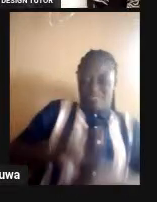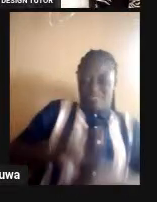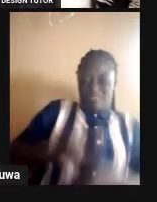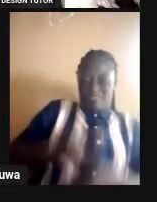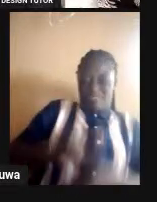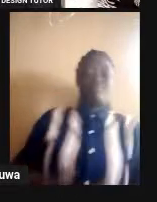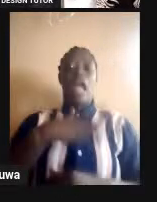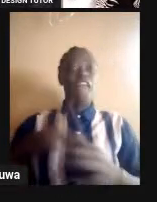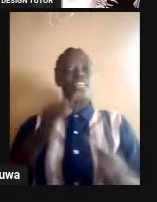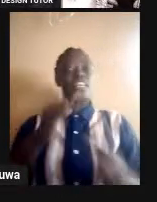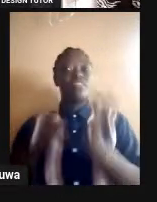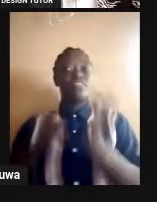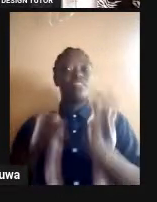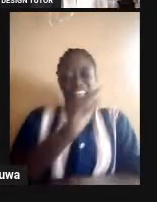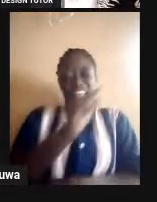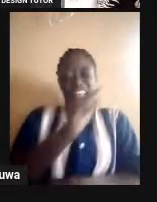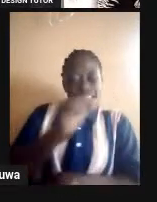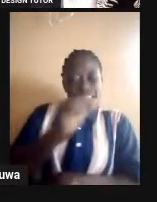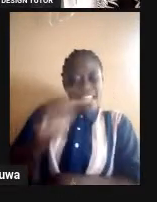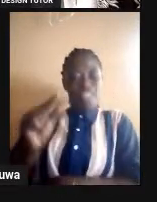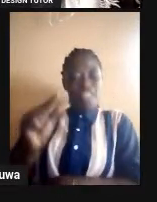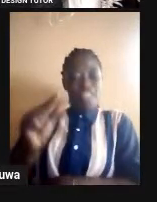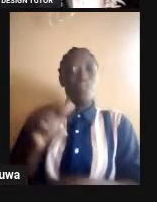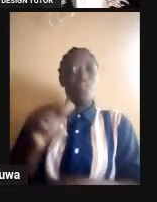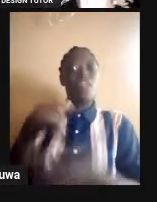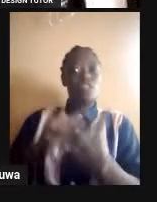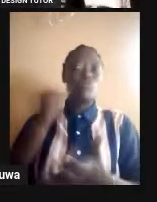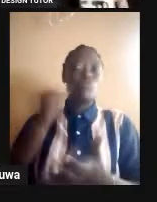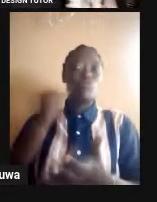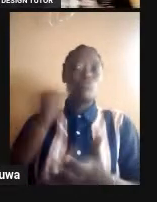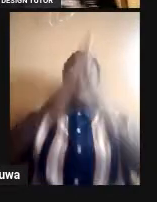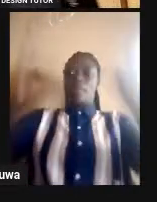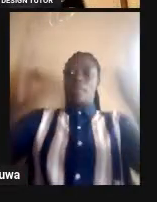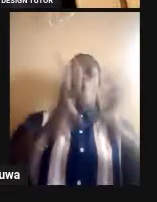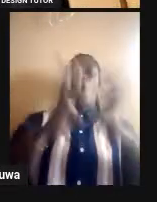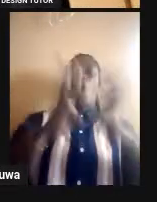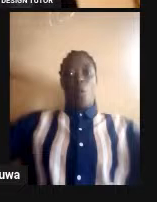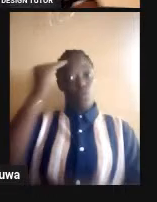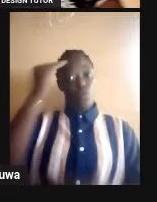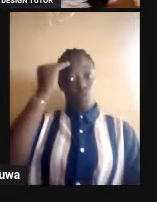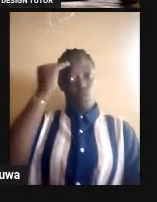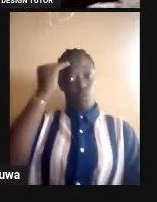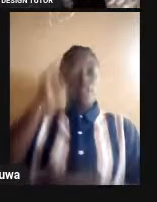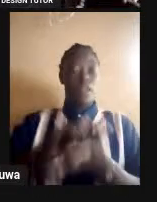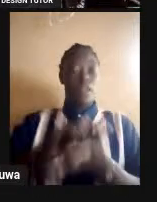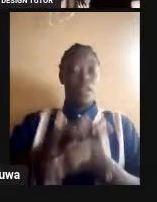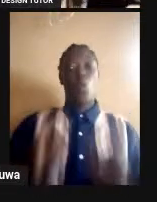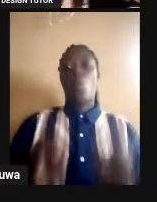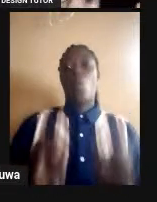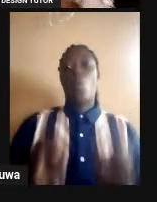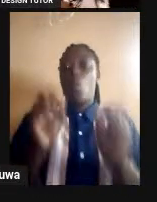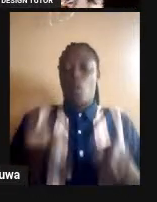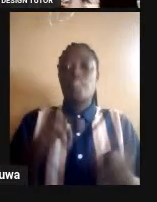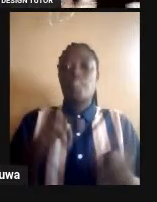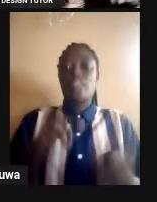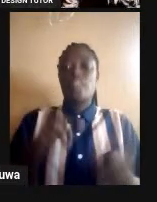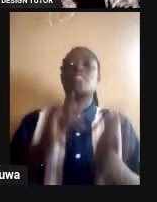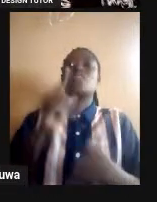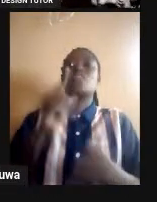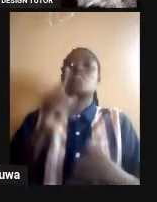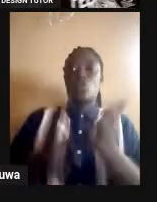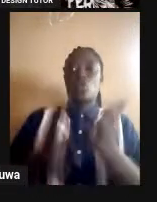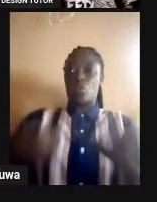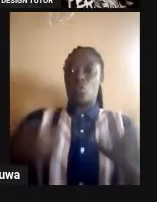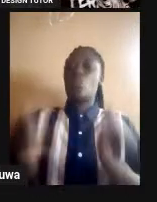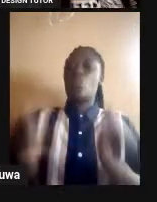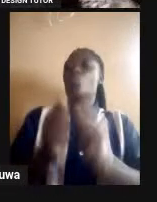wide, right? So knowing that, okay, this is what goes with this, right? That is the essence. Knowing